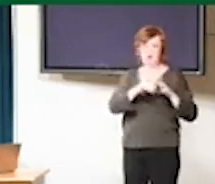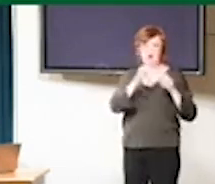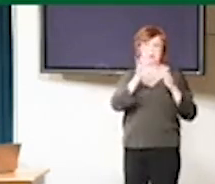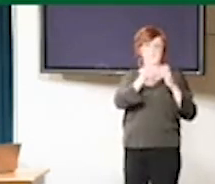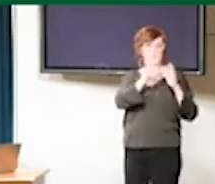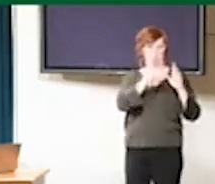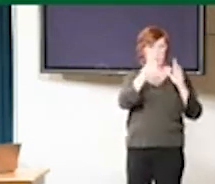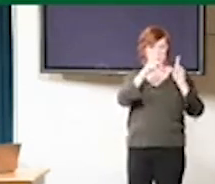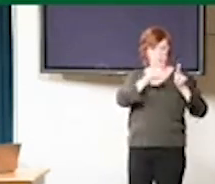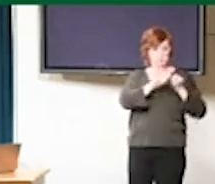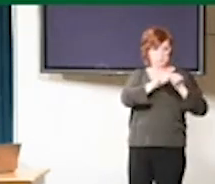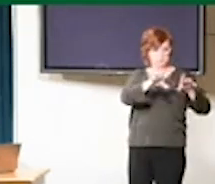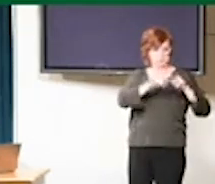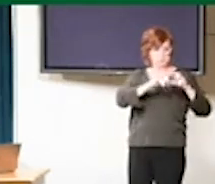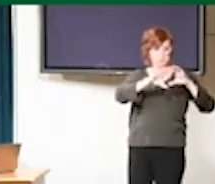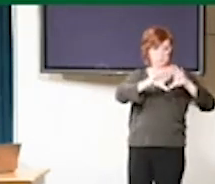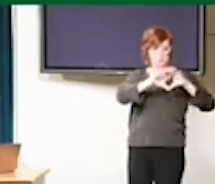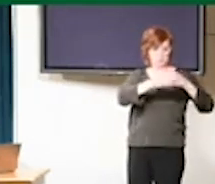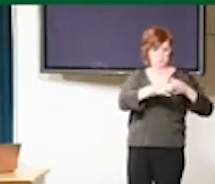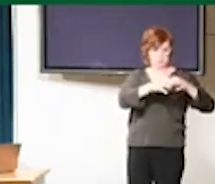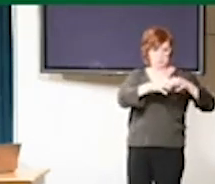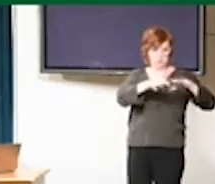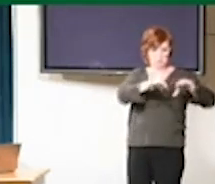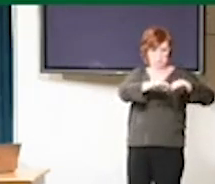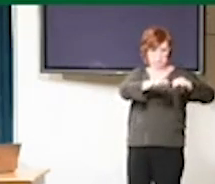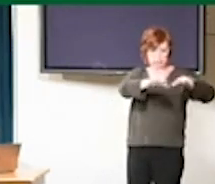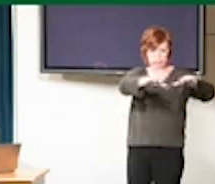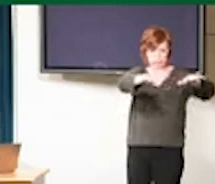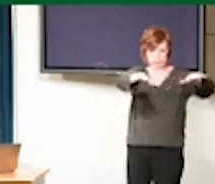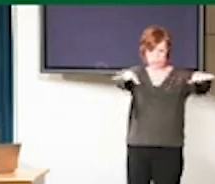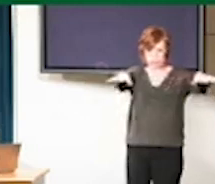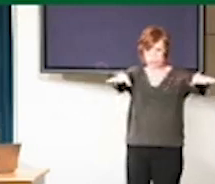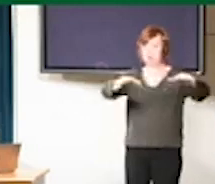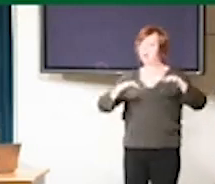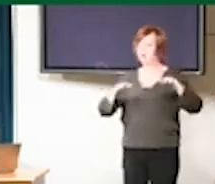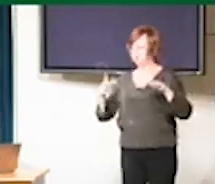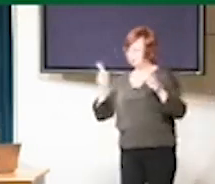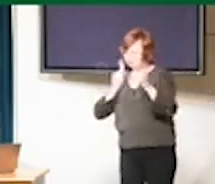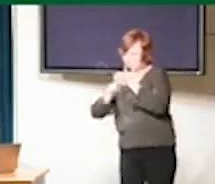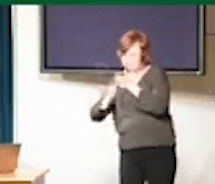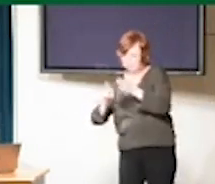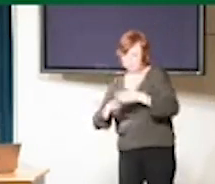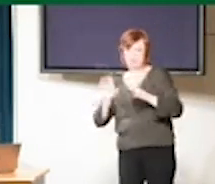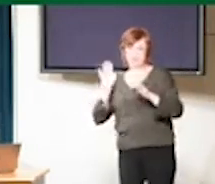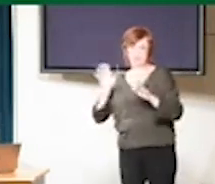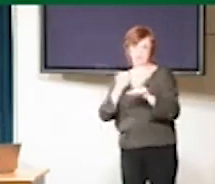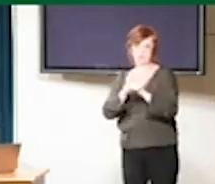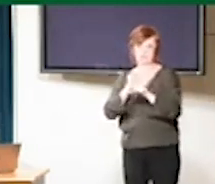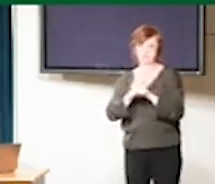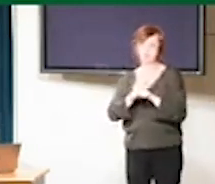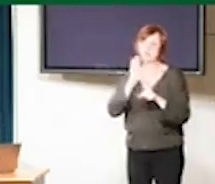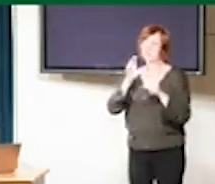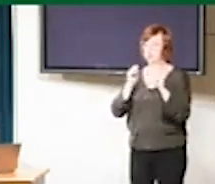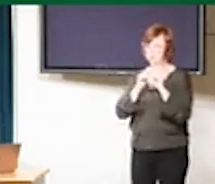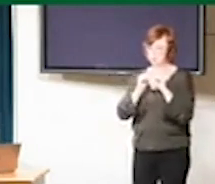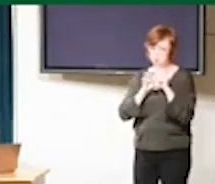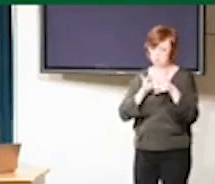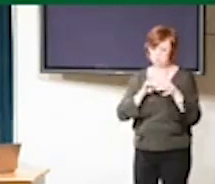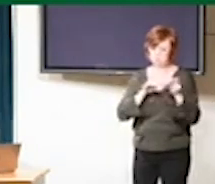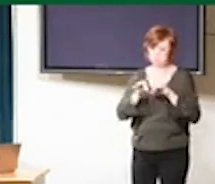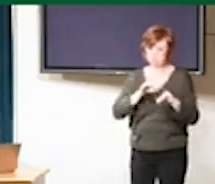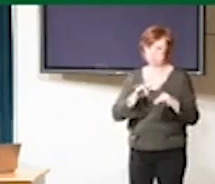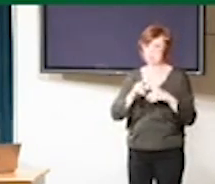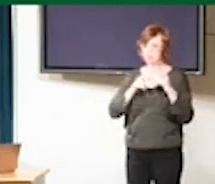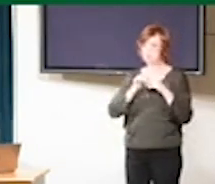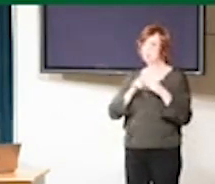is necessary in the days ahead. So I know Dr. Shahab will have a few more things to say about both the new cases as well as the